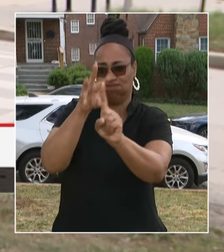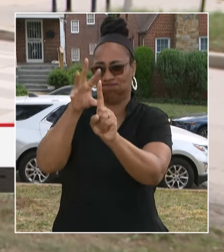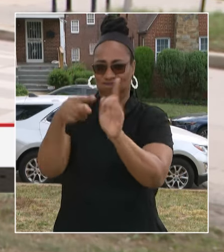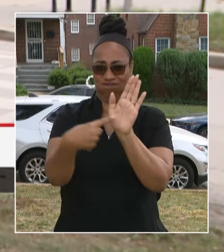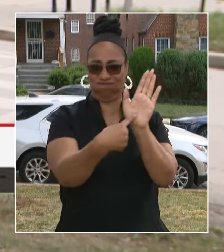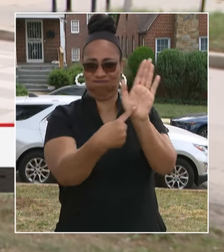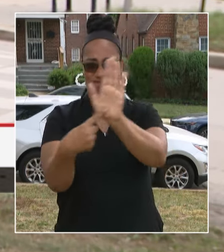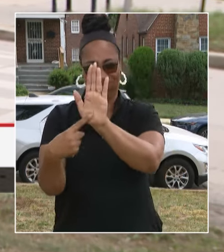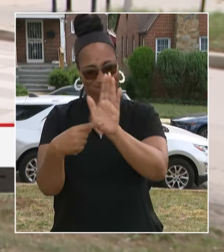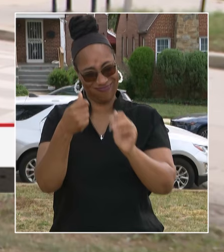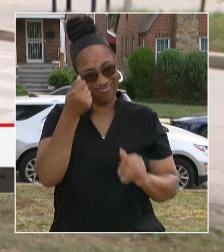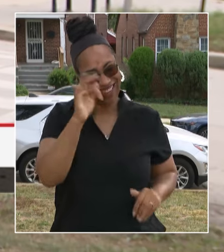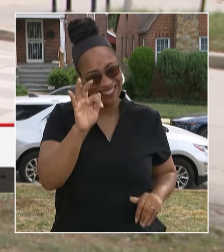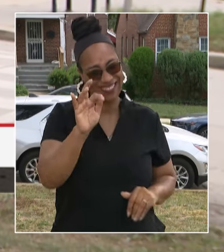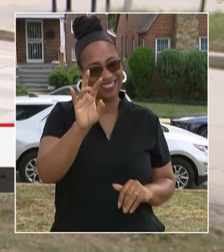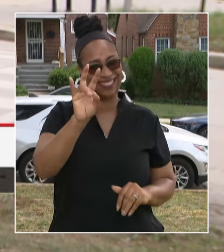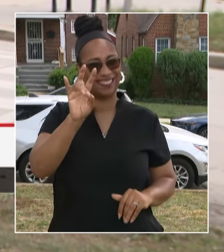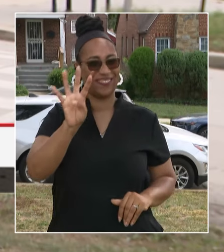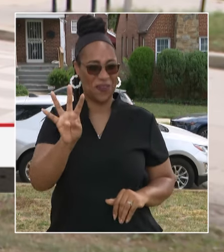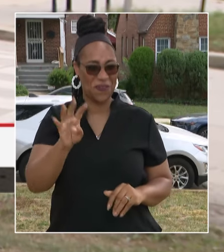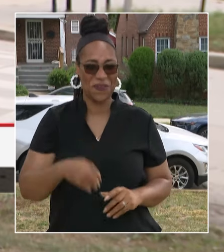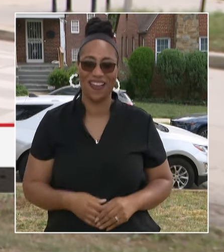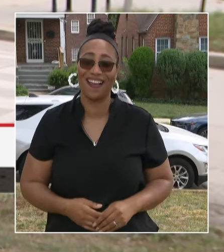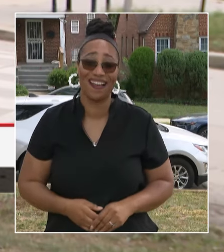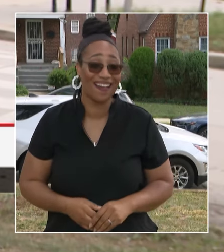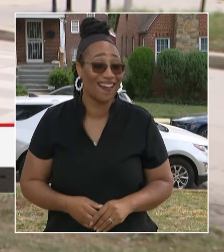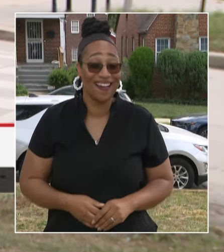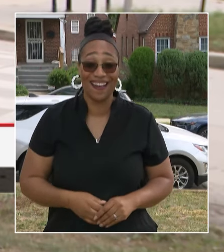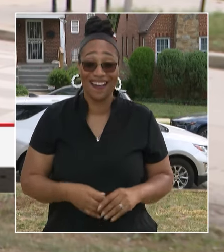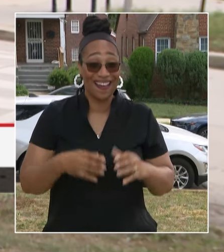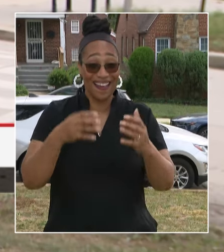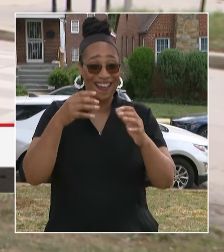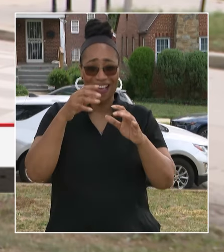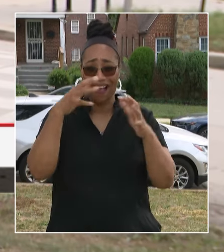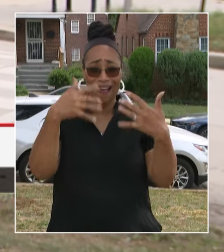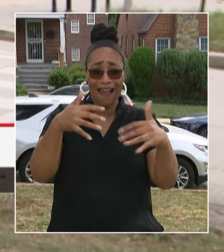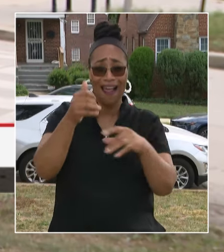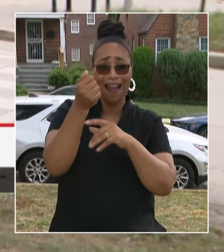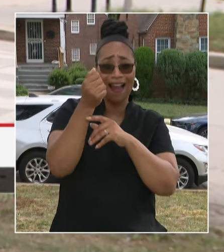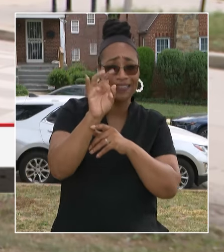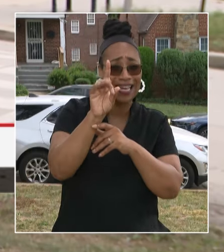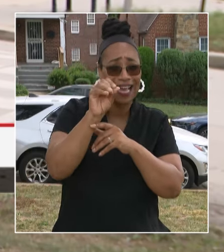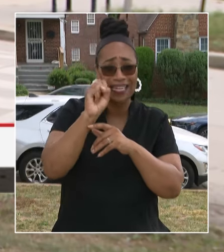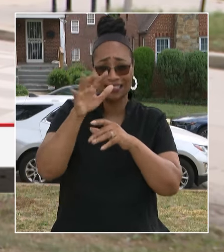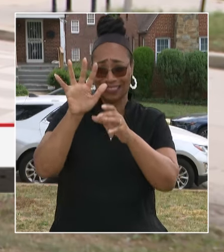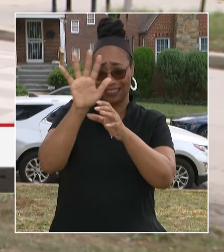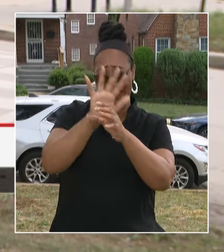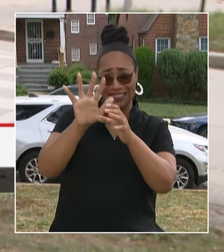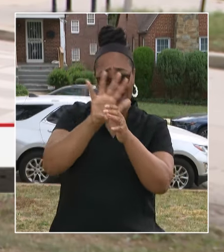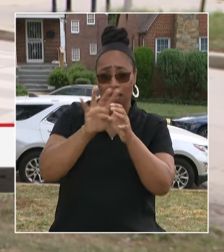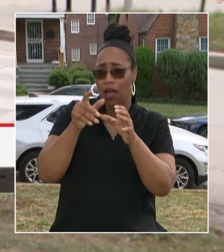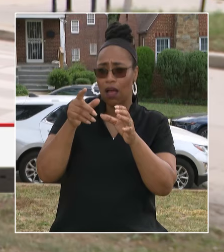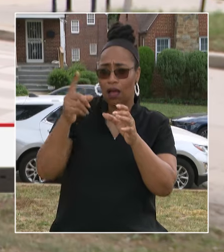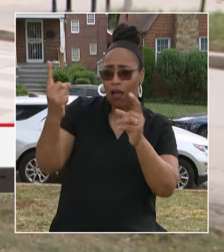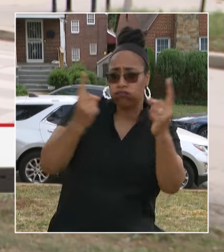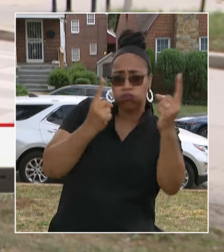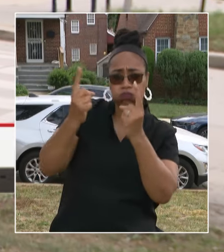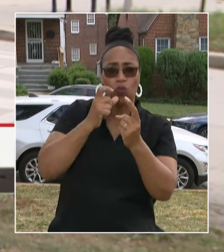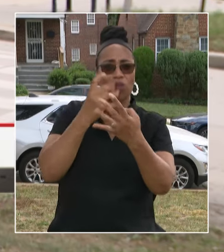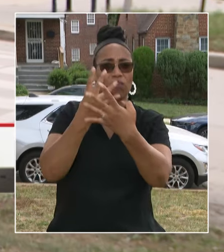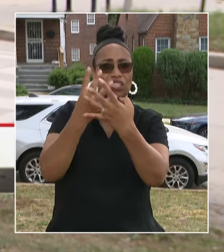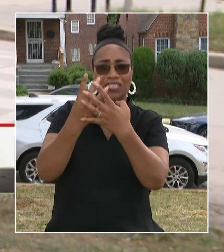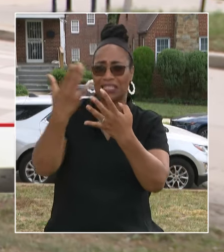Spaulding actively worked with returning citizens to connect them to work and resources, and following his time on the council, he received an award from the Court